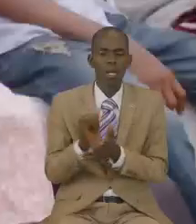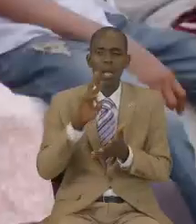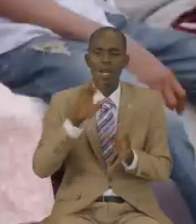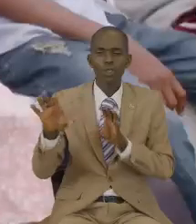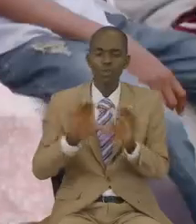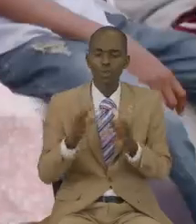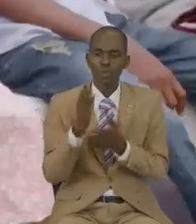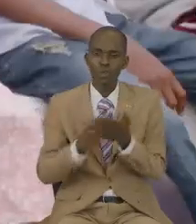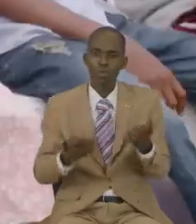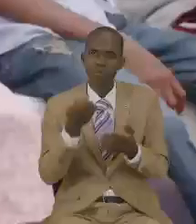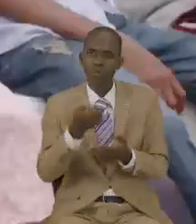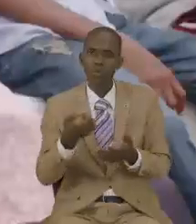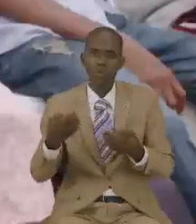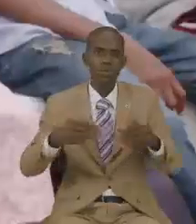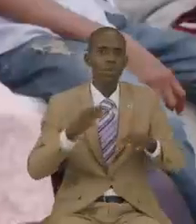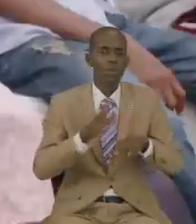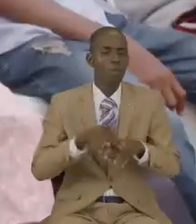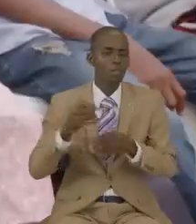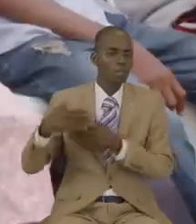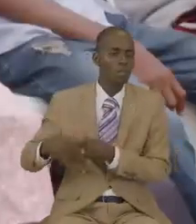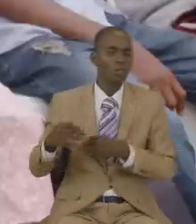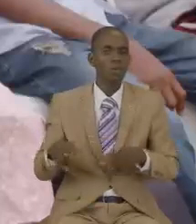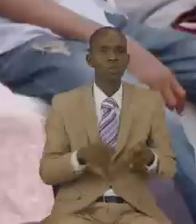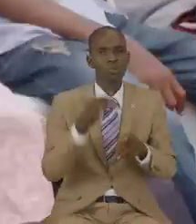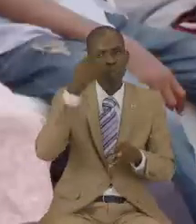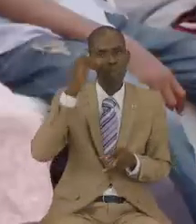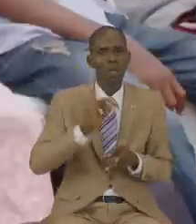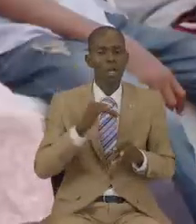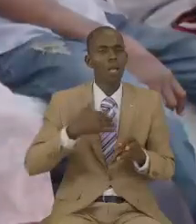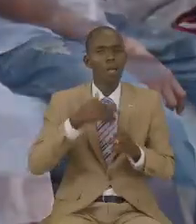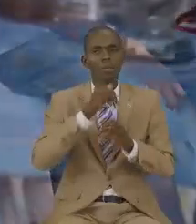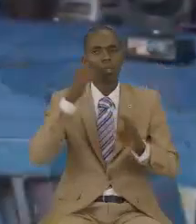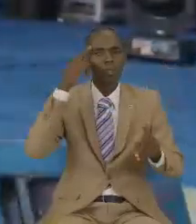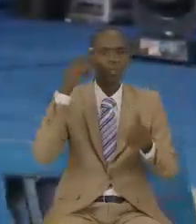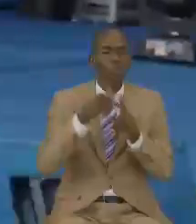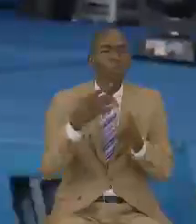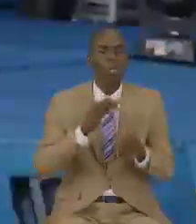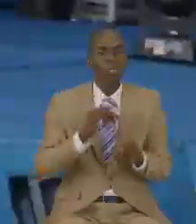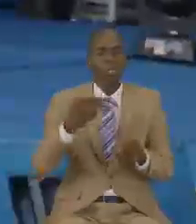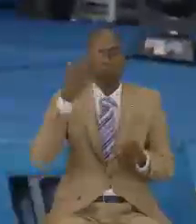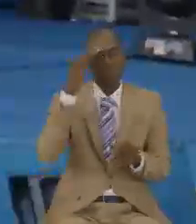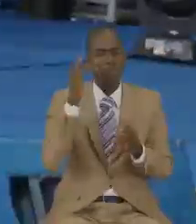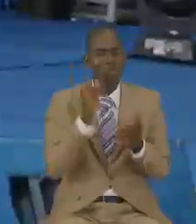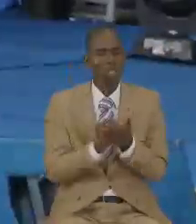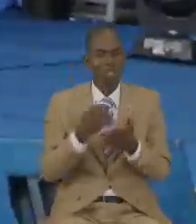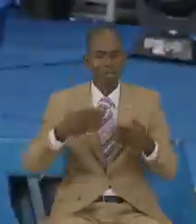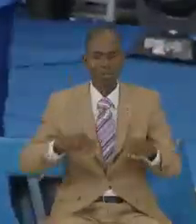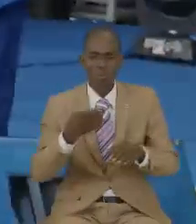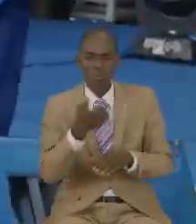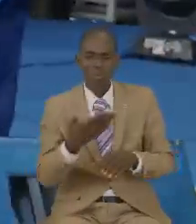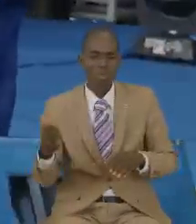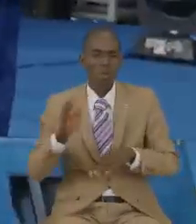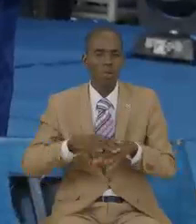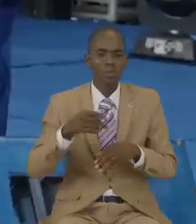of the road? Because I have a goal that the petty trading on the side of the road cannot achieve. Because of that goal,